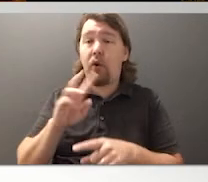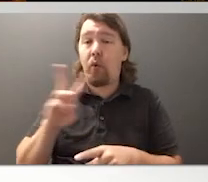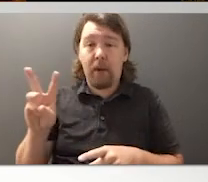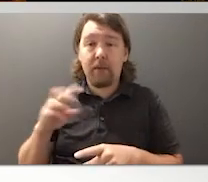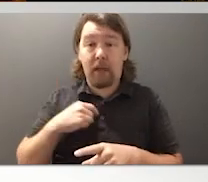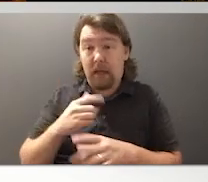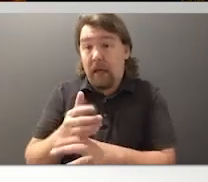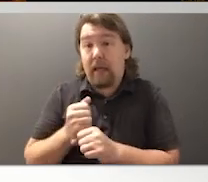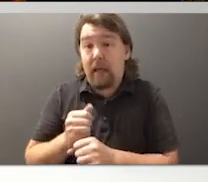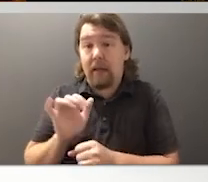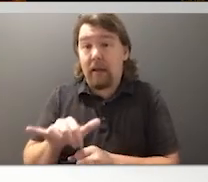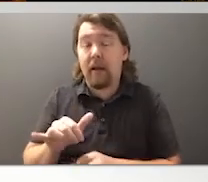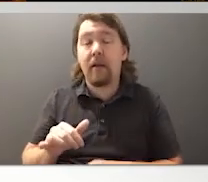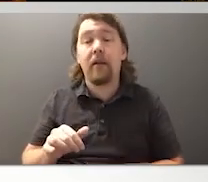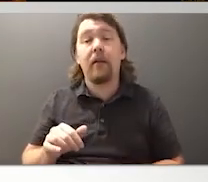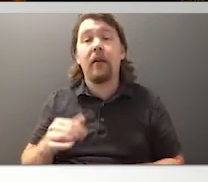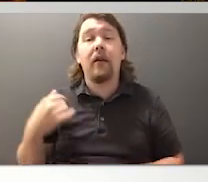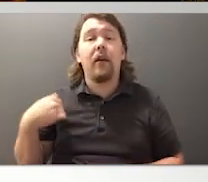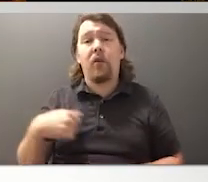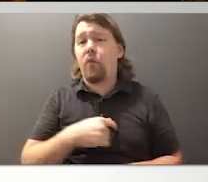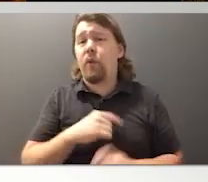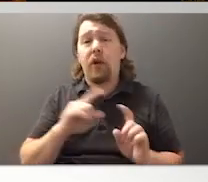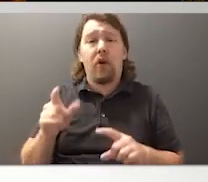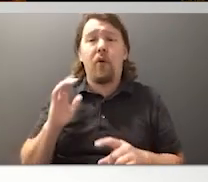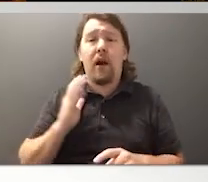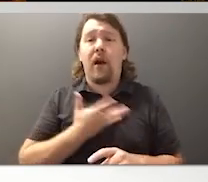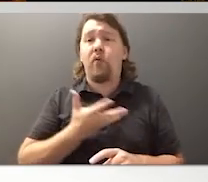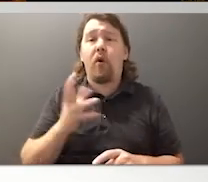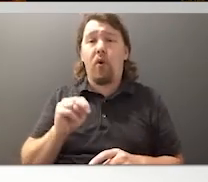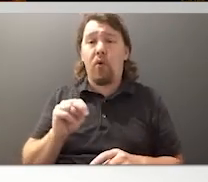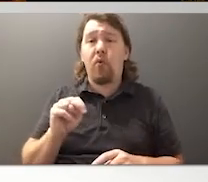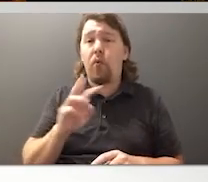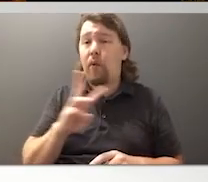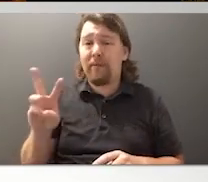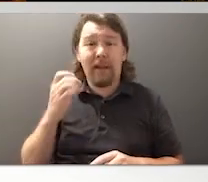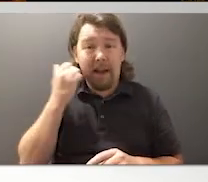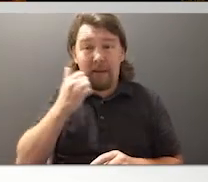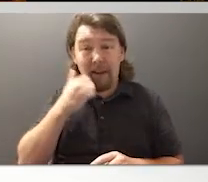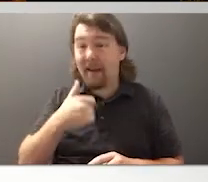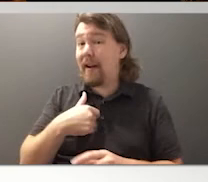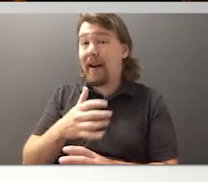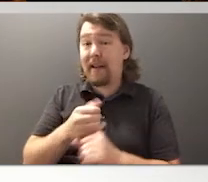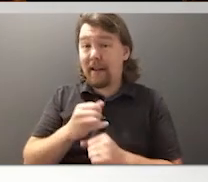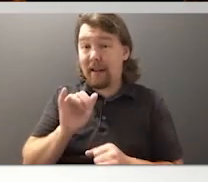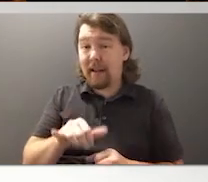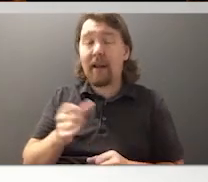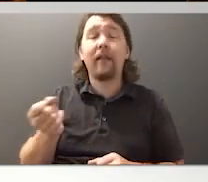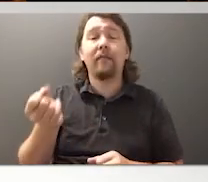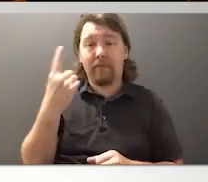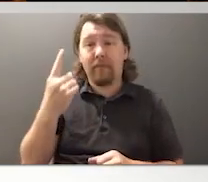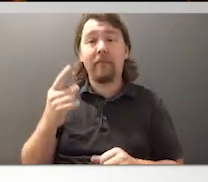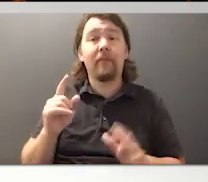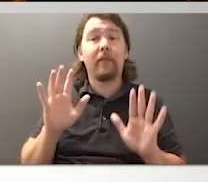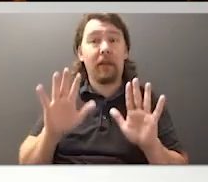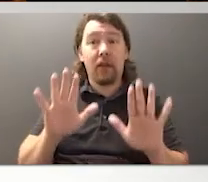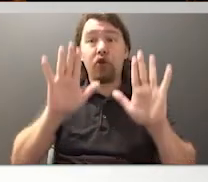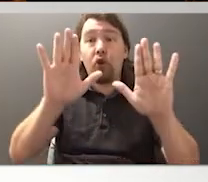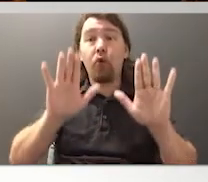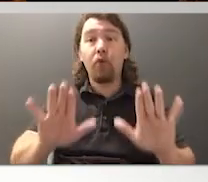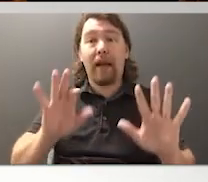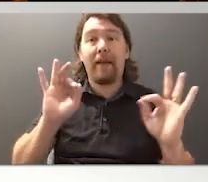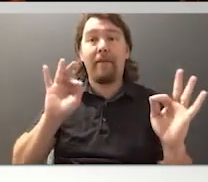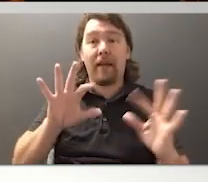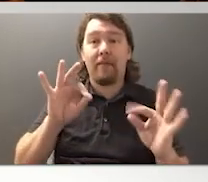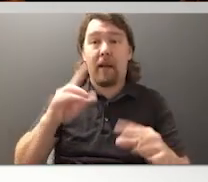as the chat option, every time I go on the website, I get it. So, and we go on our own website every day, and I get it.